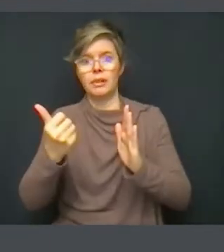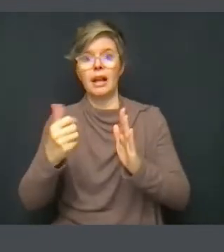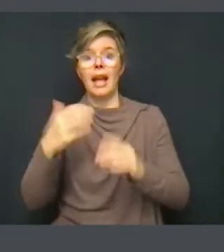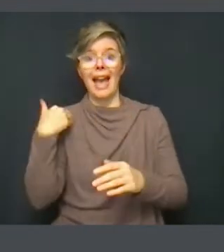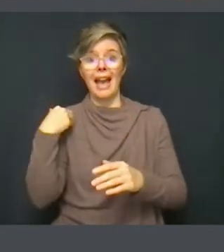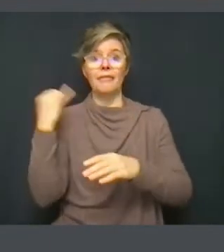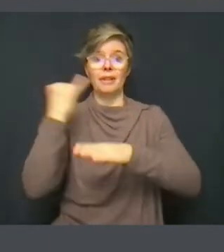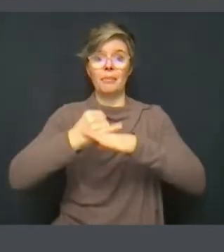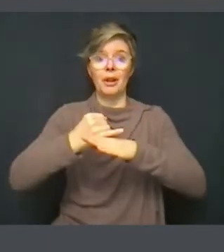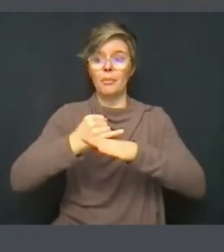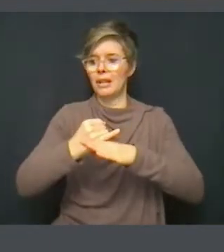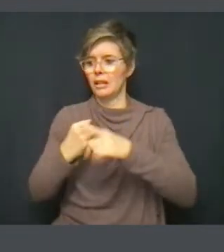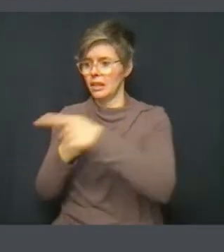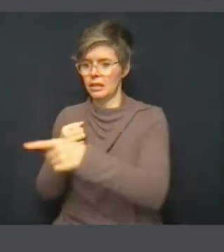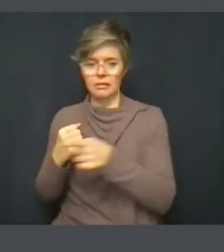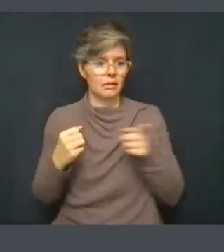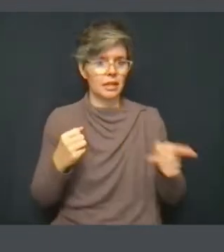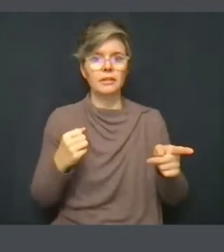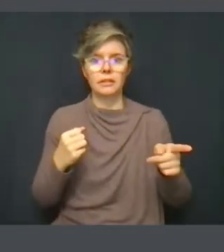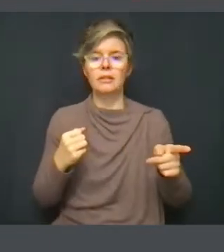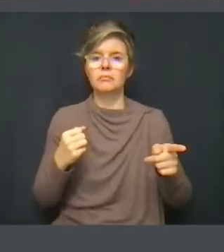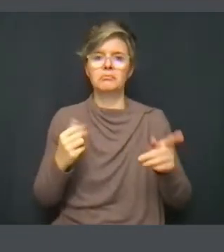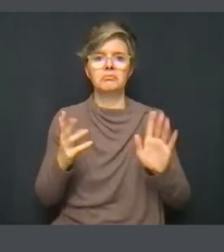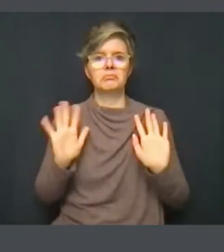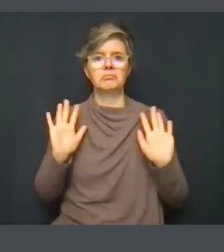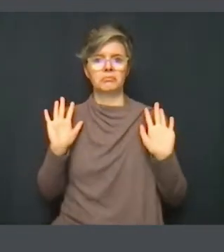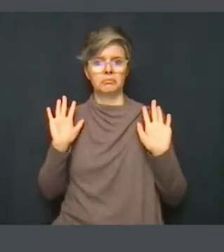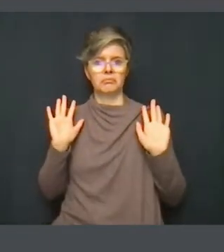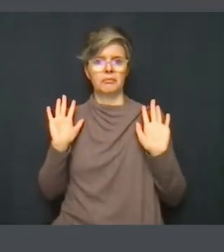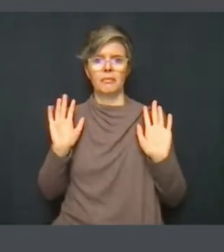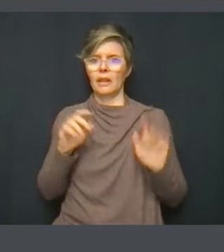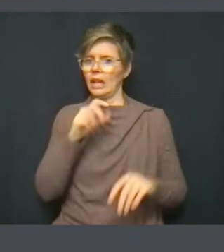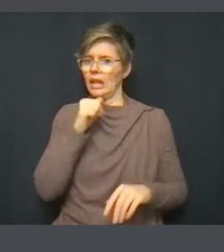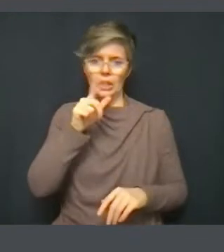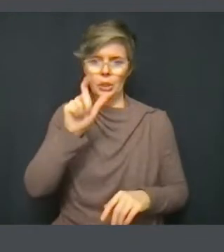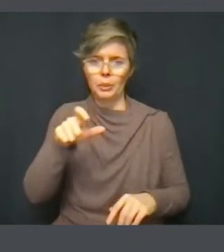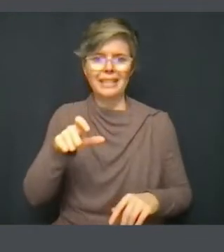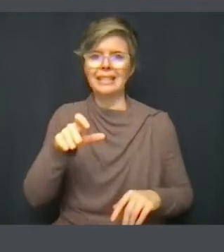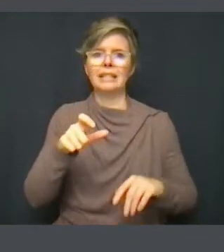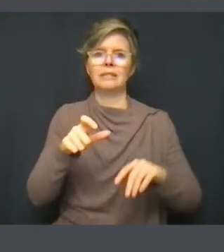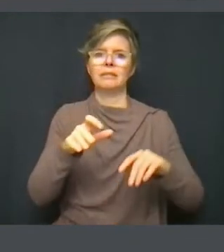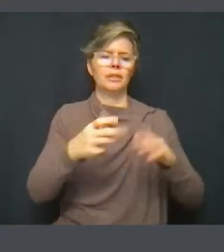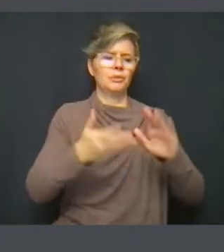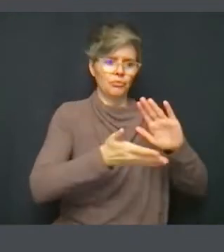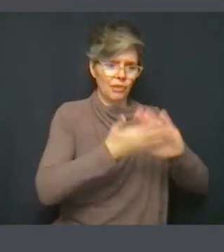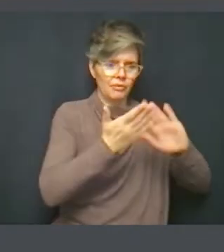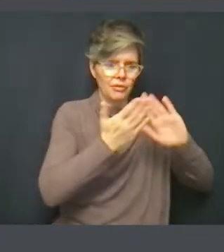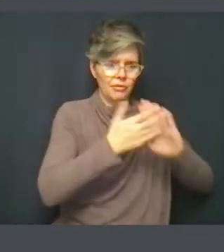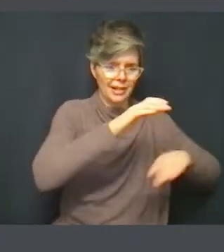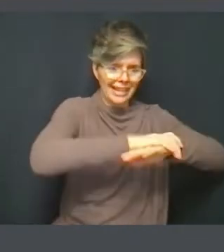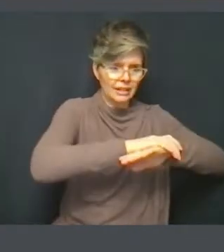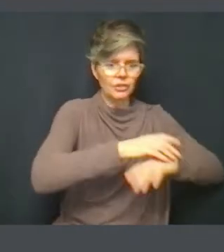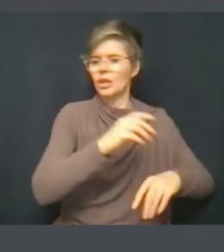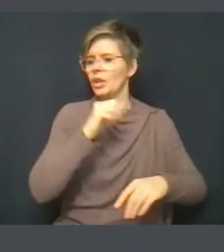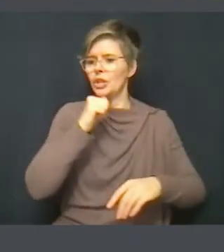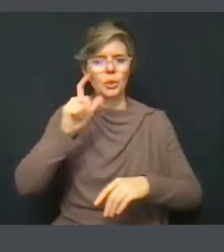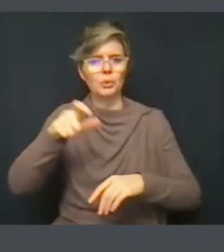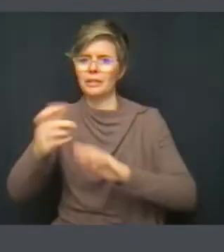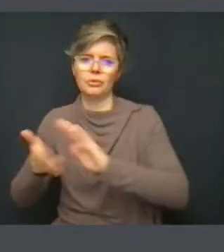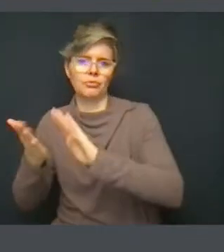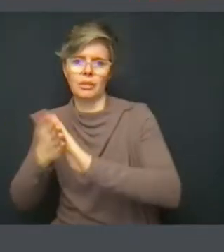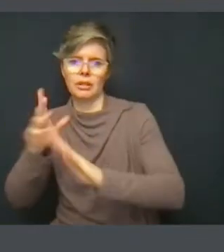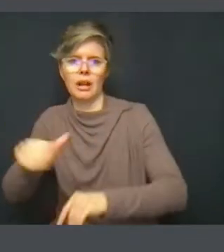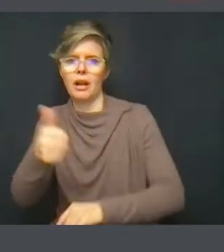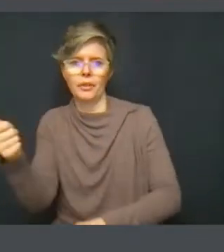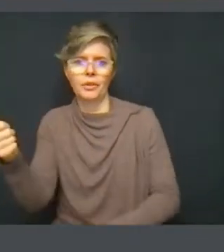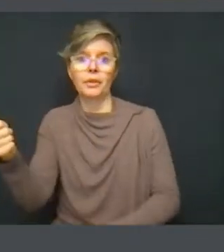you're clinically speaking, you're done, right? You don't need to then do the other language as well, right? The argument for doing both languages is when you test